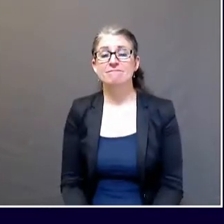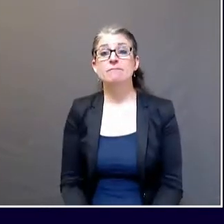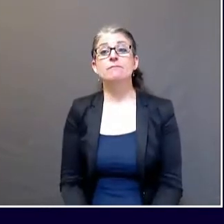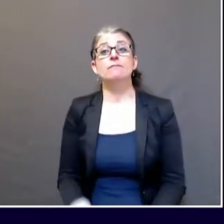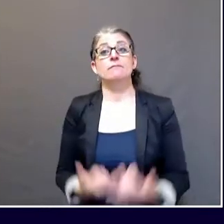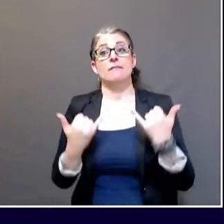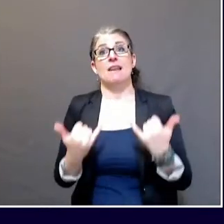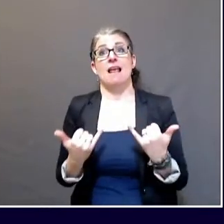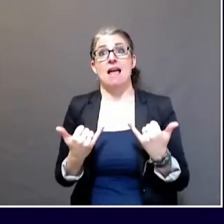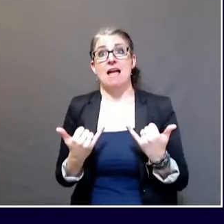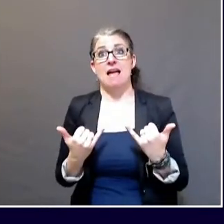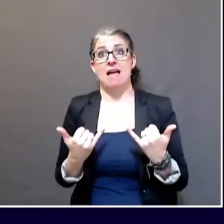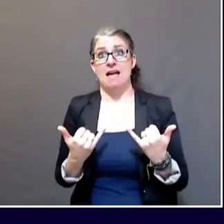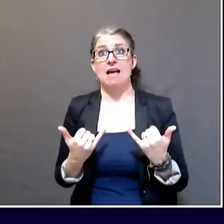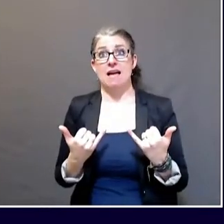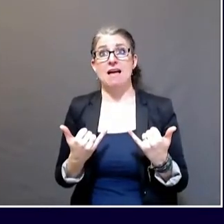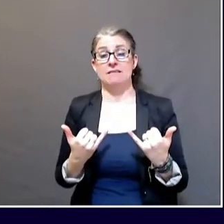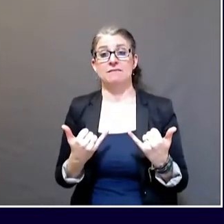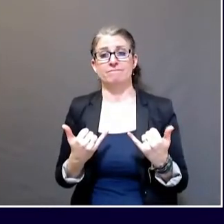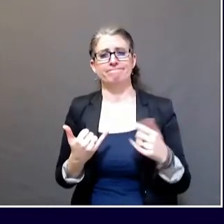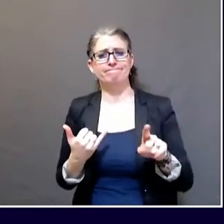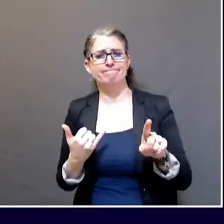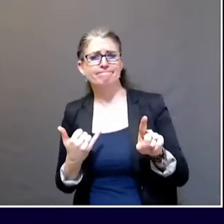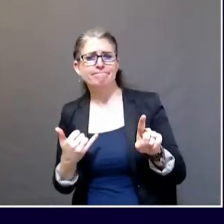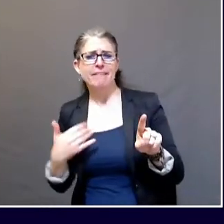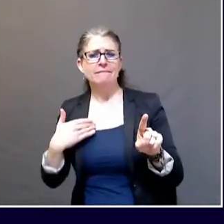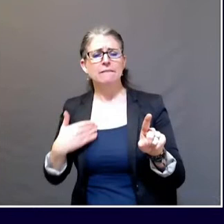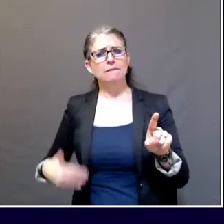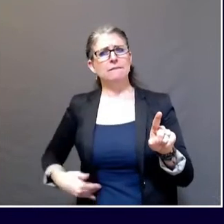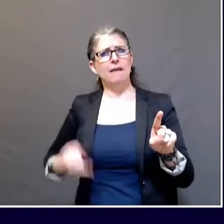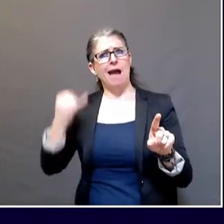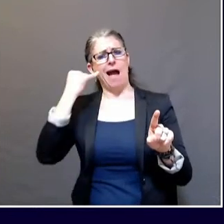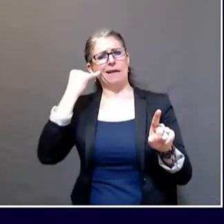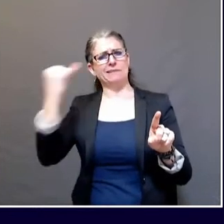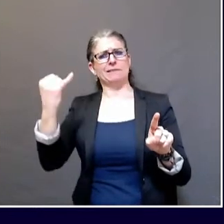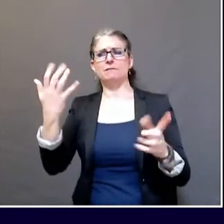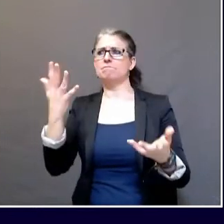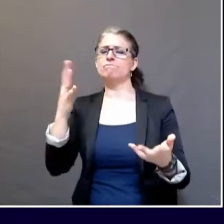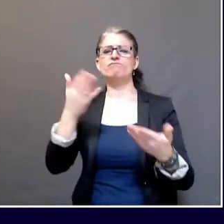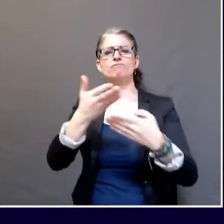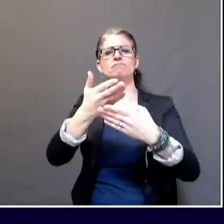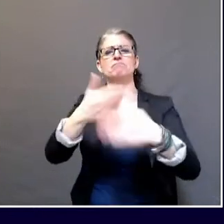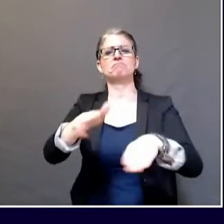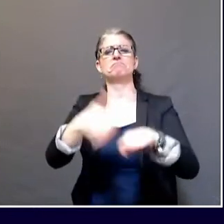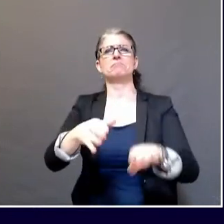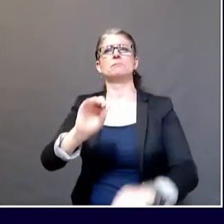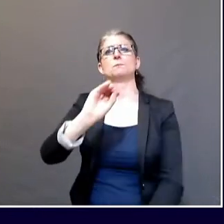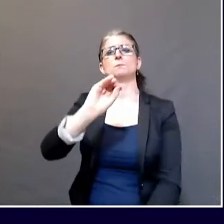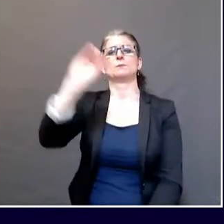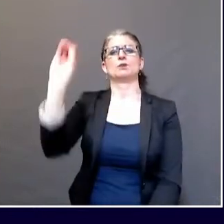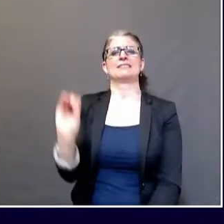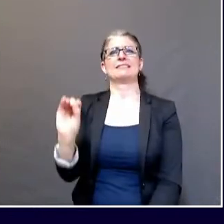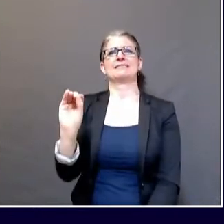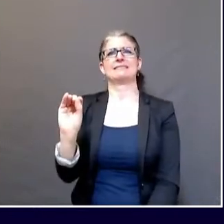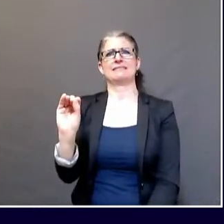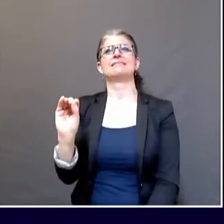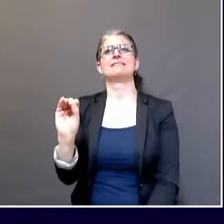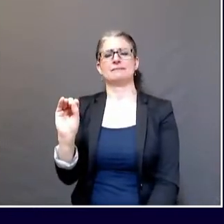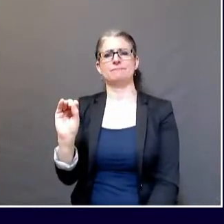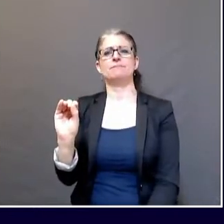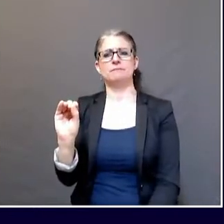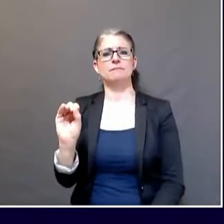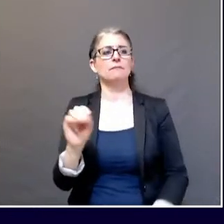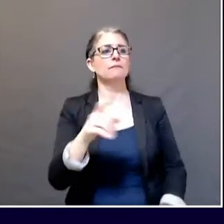what percentage of healthcare workers, frontline workers, are opting out of an opportunity to receive